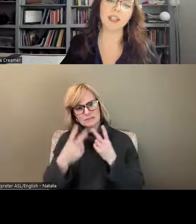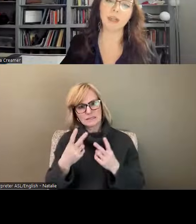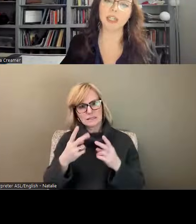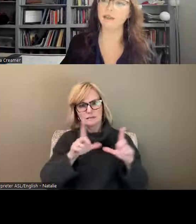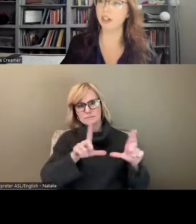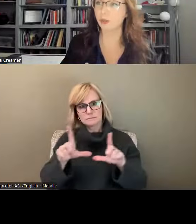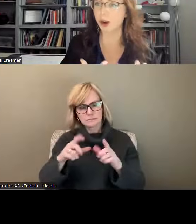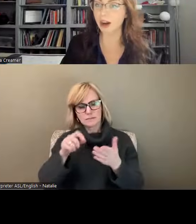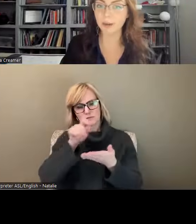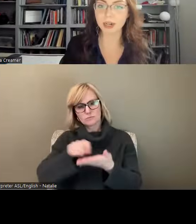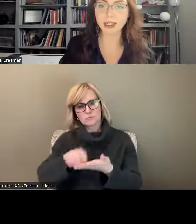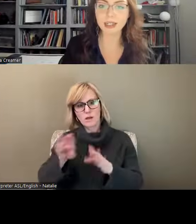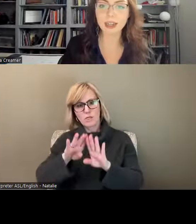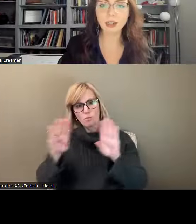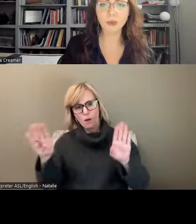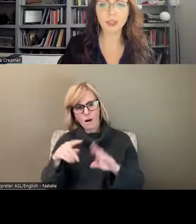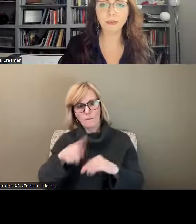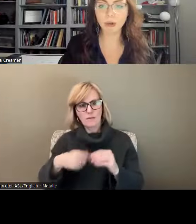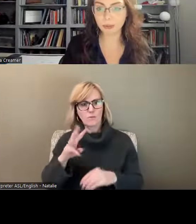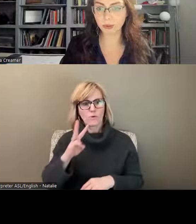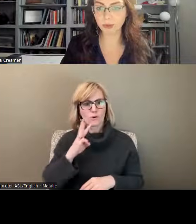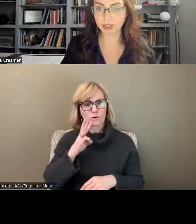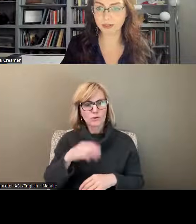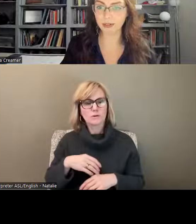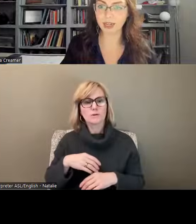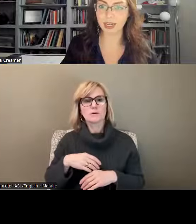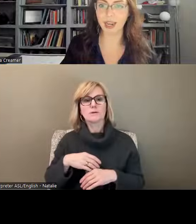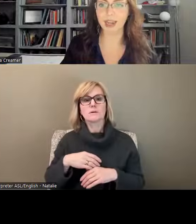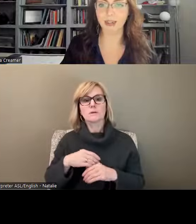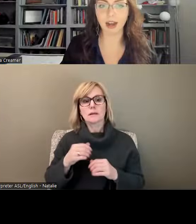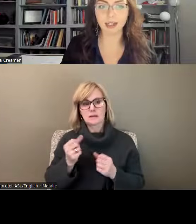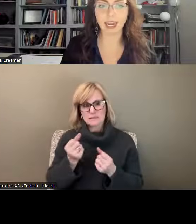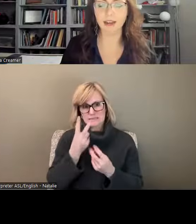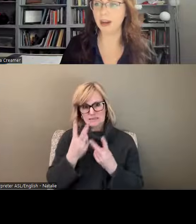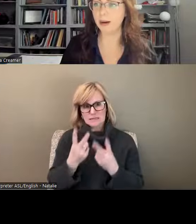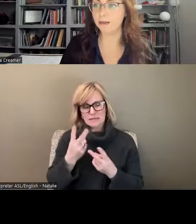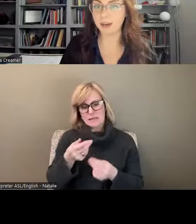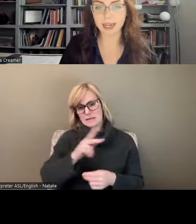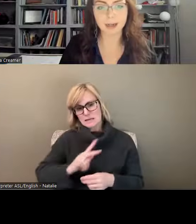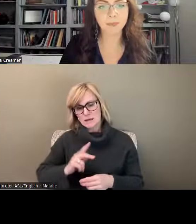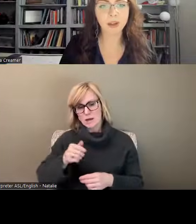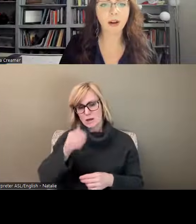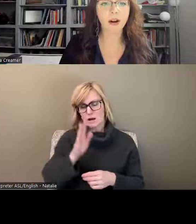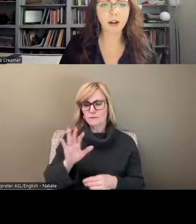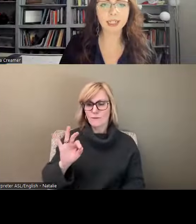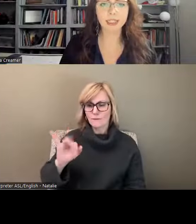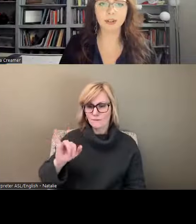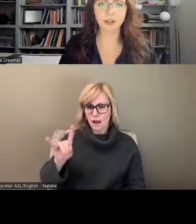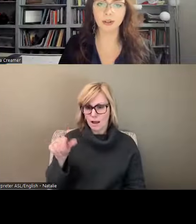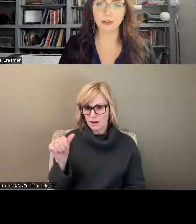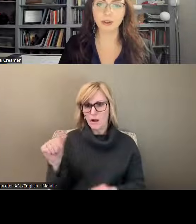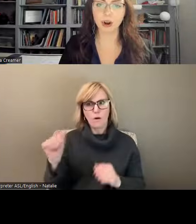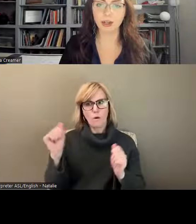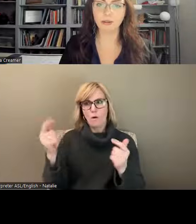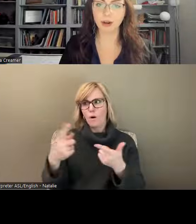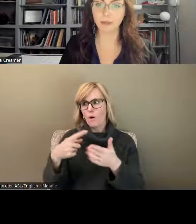monumental inscriptions of the Jerwan Aqueduct to the multiple reliefs of king and gods at Faida, all signaled